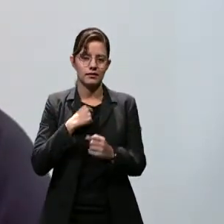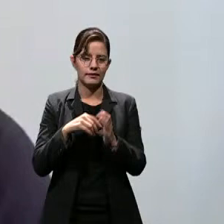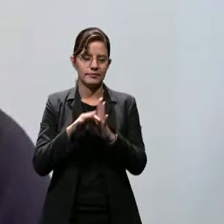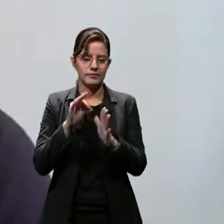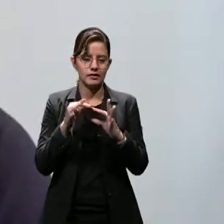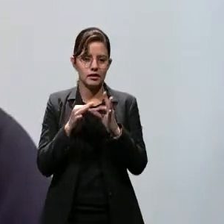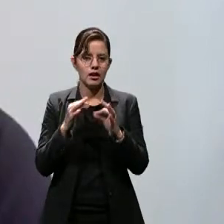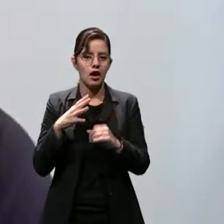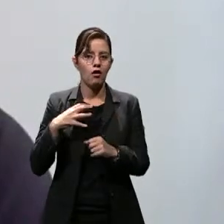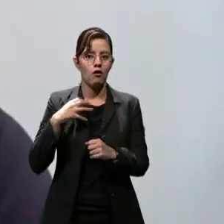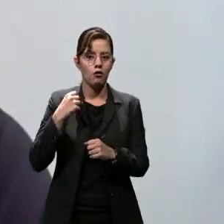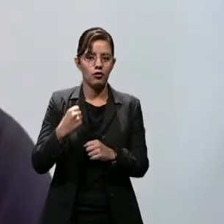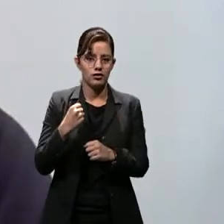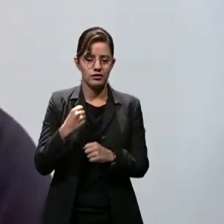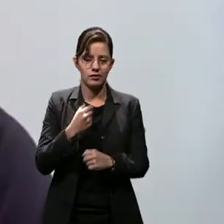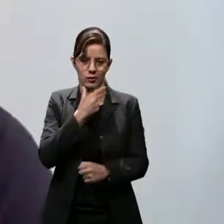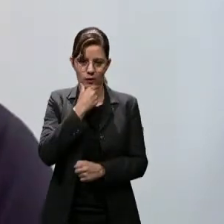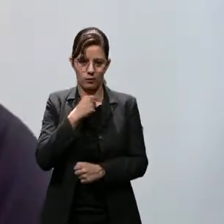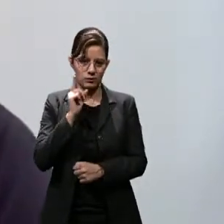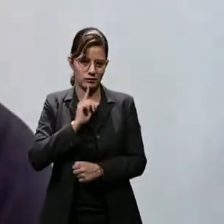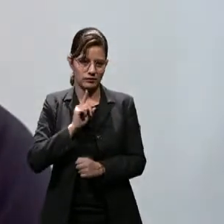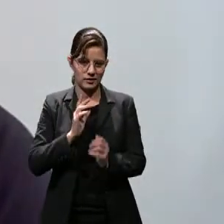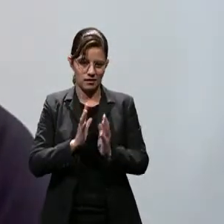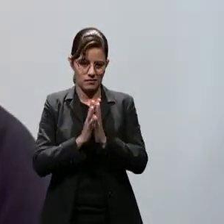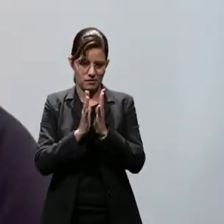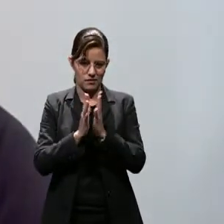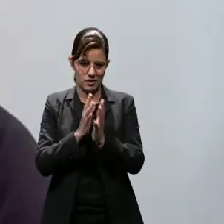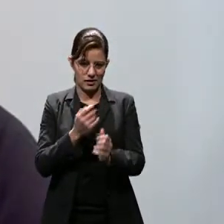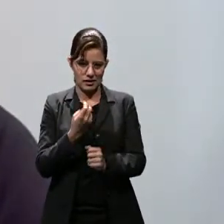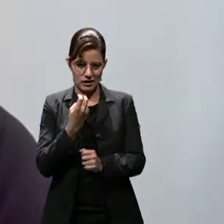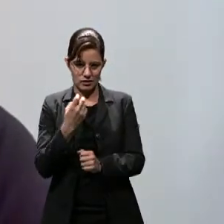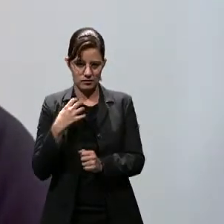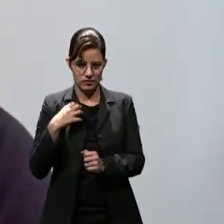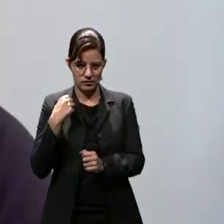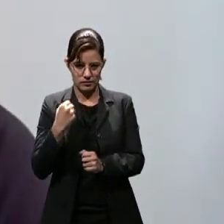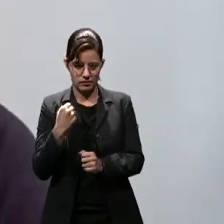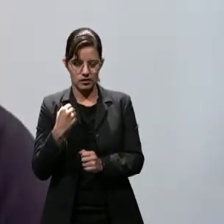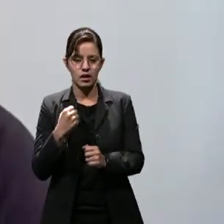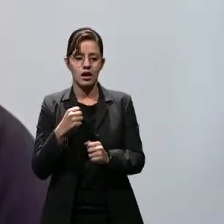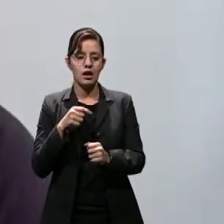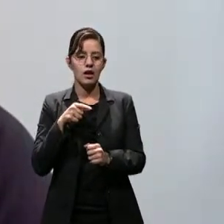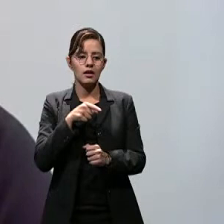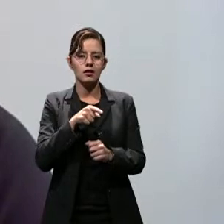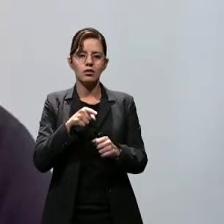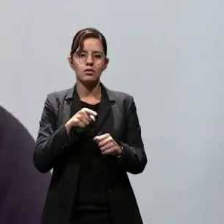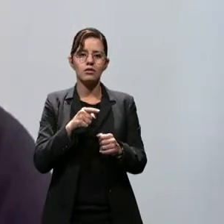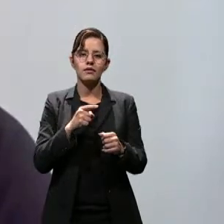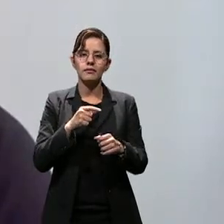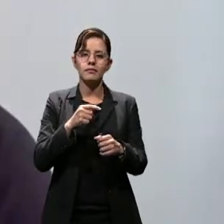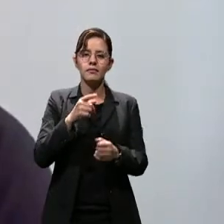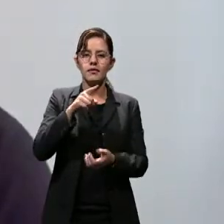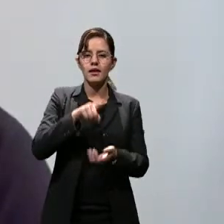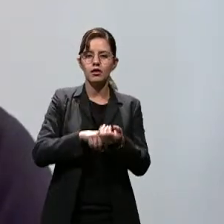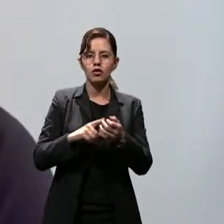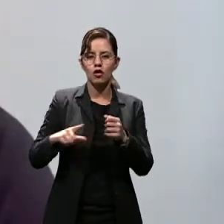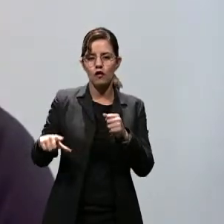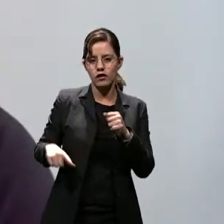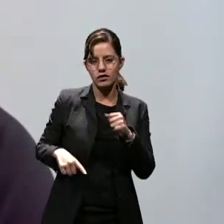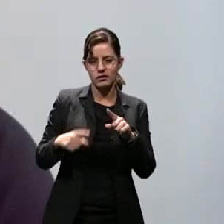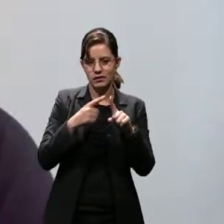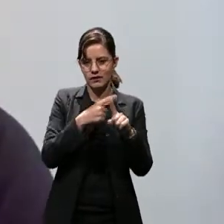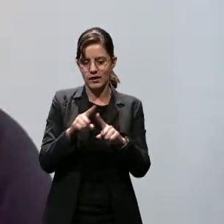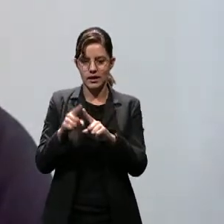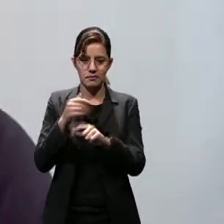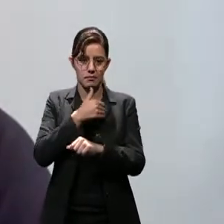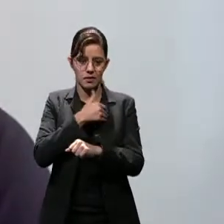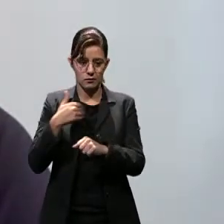the efforts of participation of women in parity have not only connected to initiatives of the member states, but they